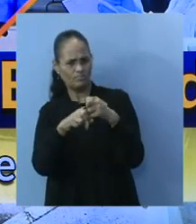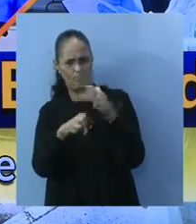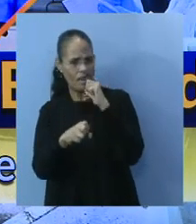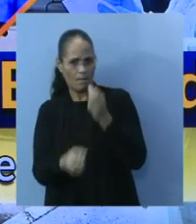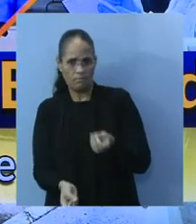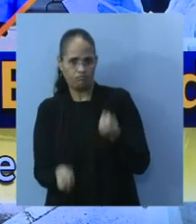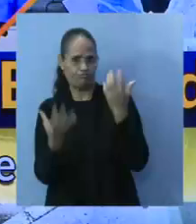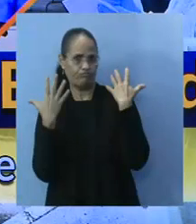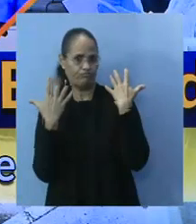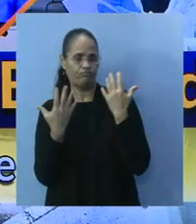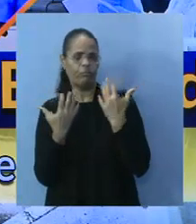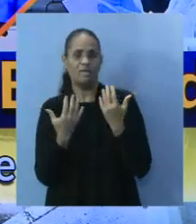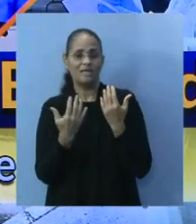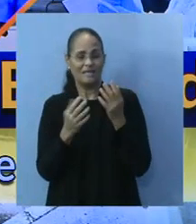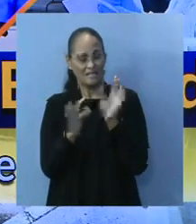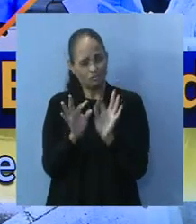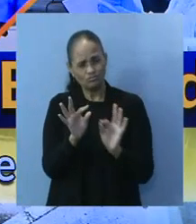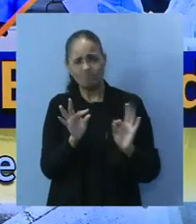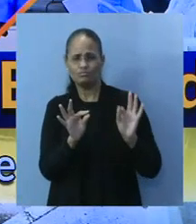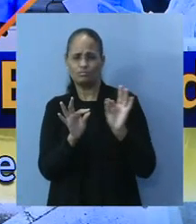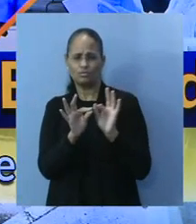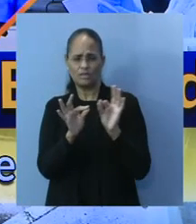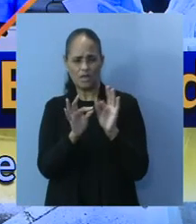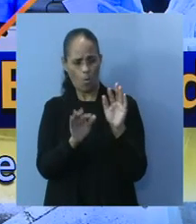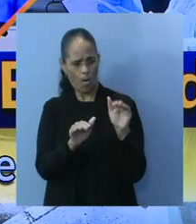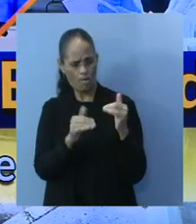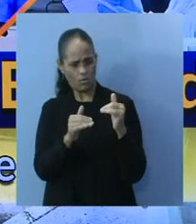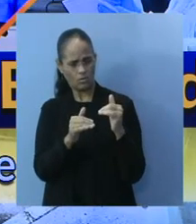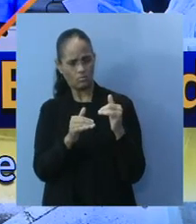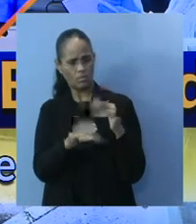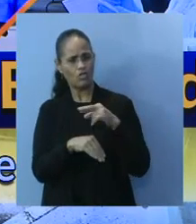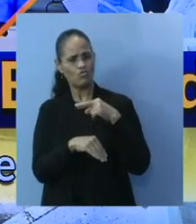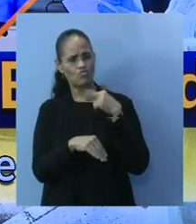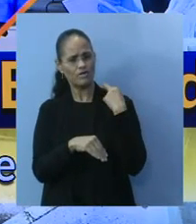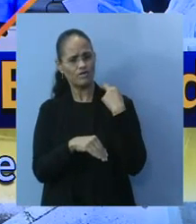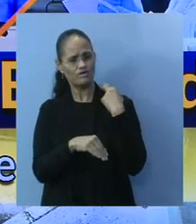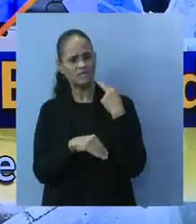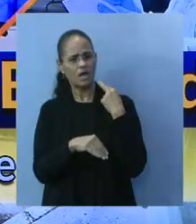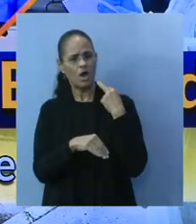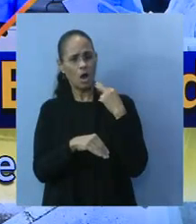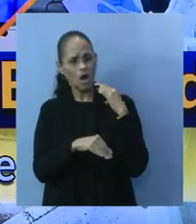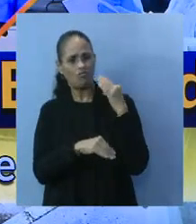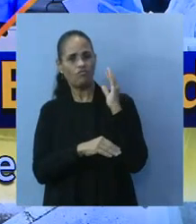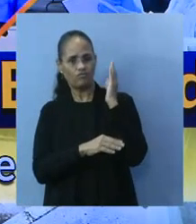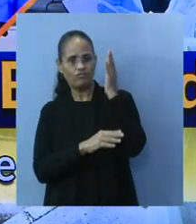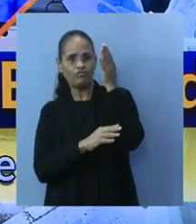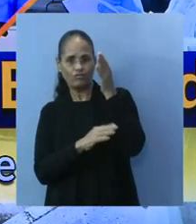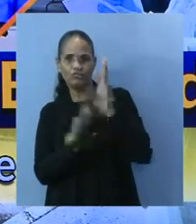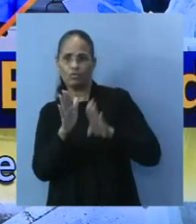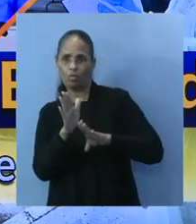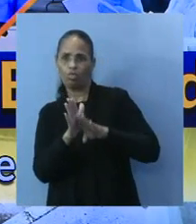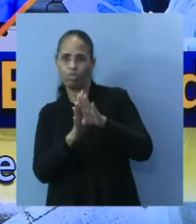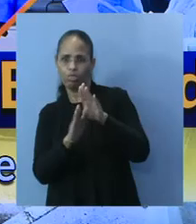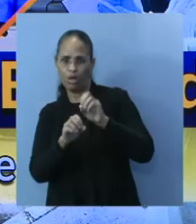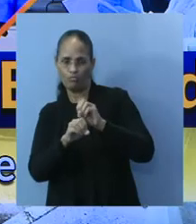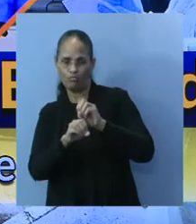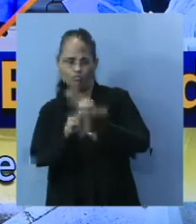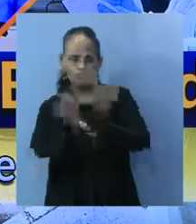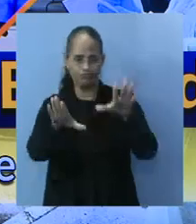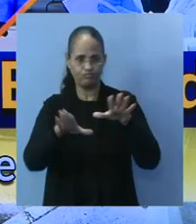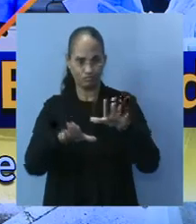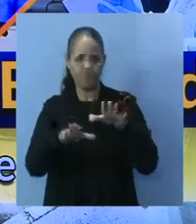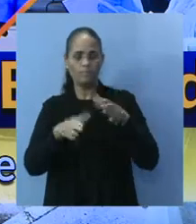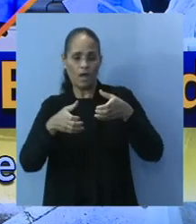overwhelmed. It is vital that we minimize the risk of future outbreaks, and this will allow healthcare workers to continue